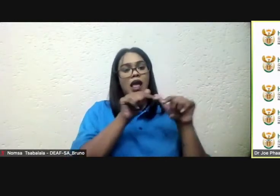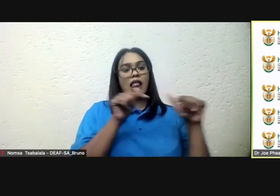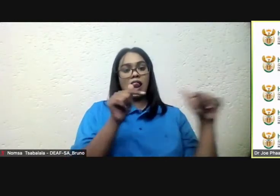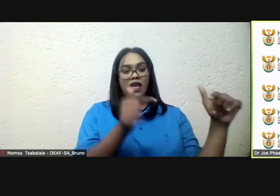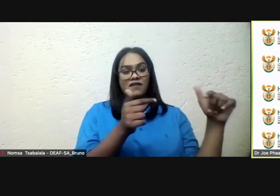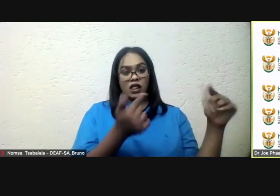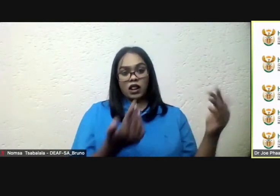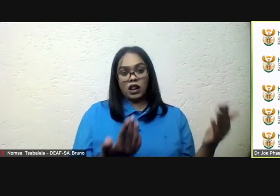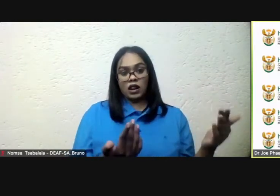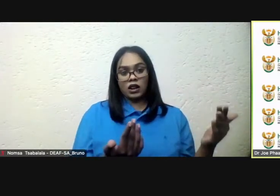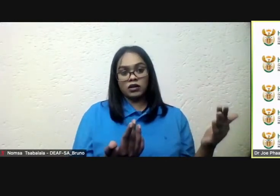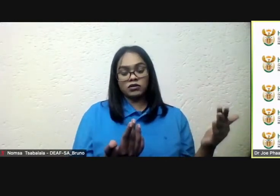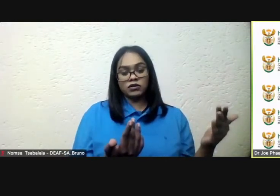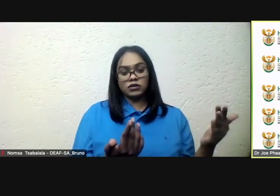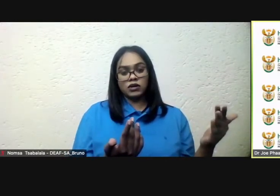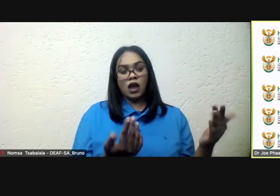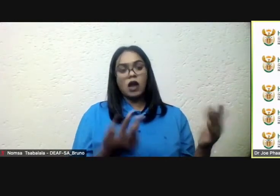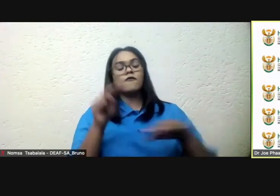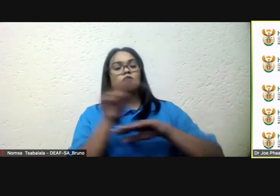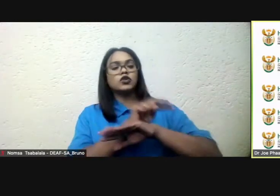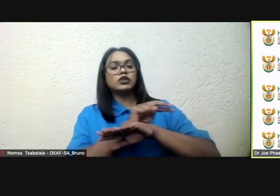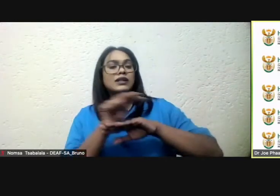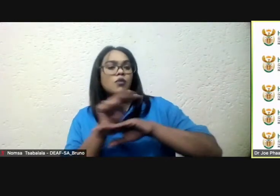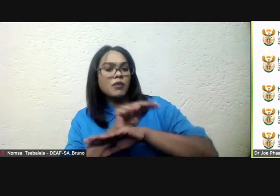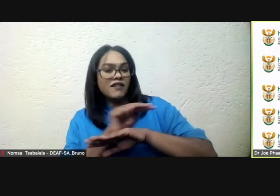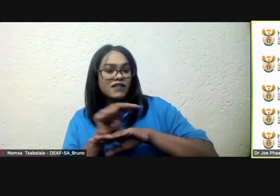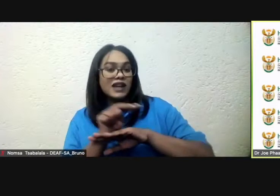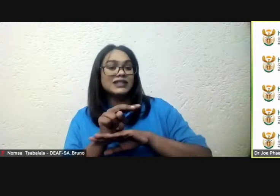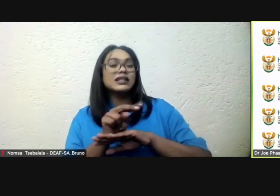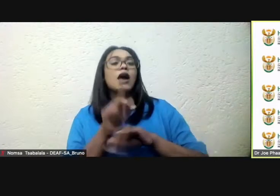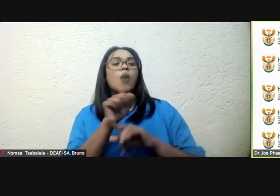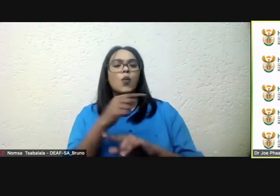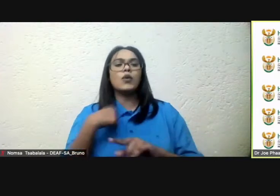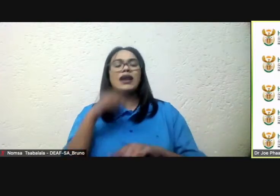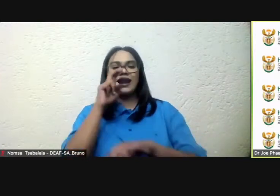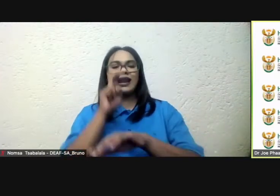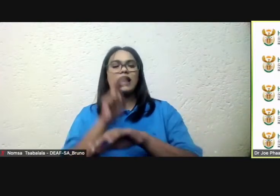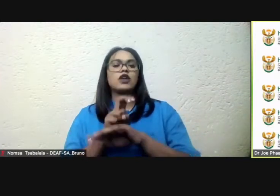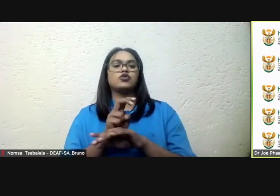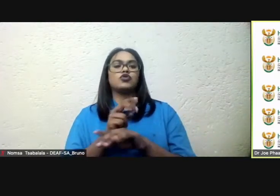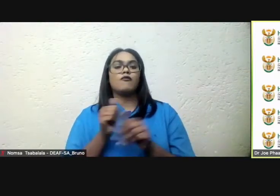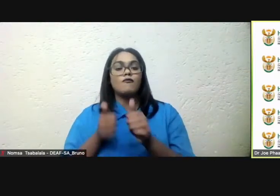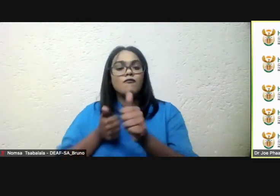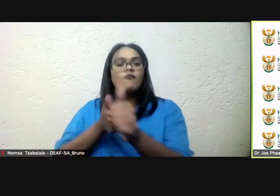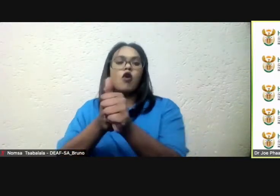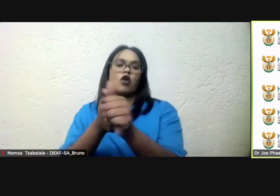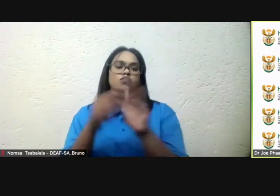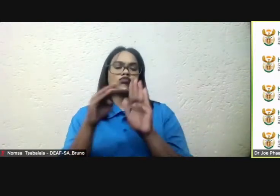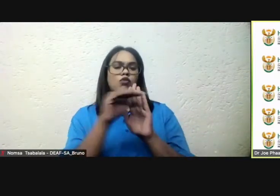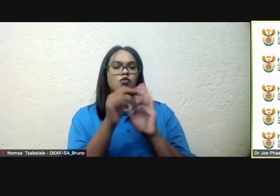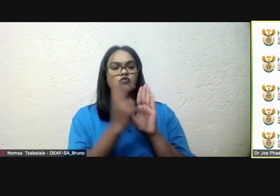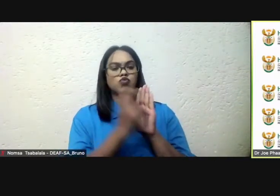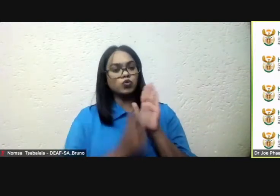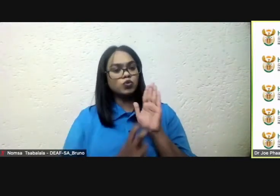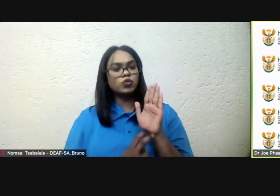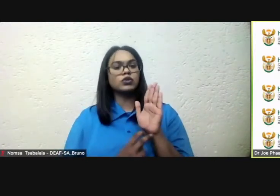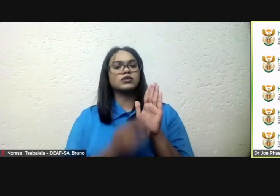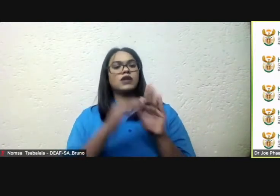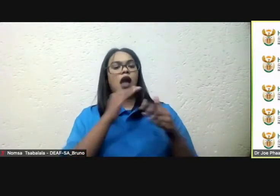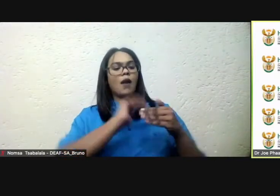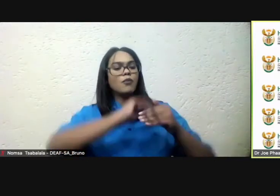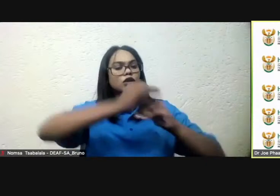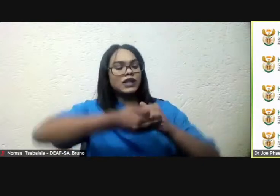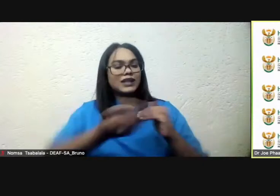be required by simply, especially, just the wearing of masks, the normal things, and the key